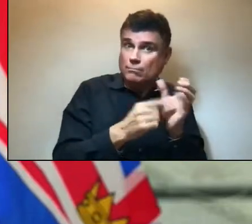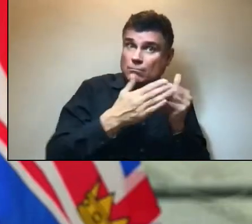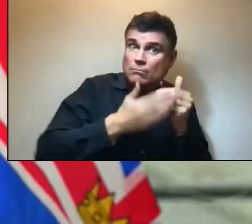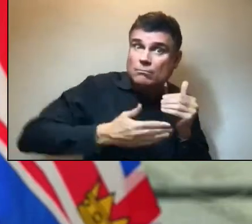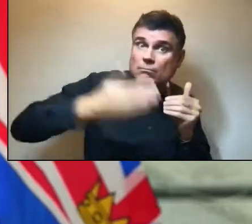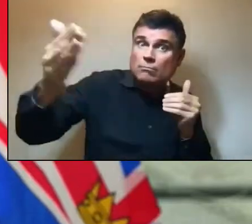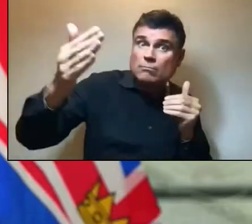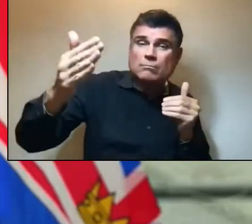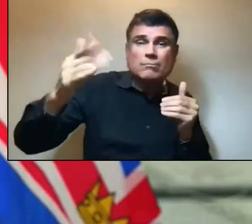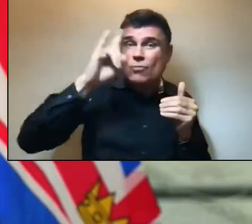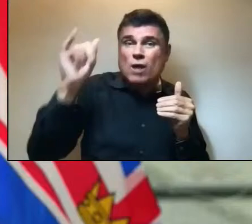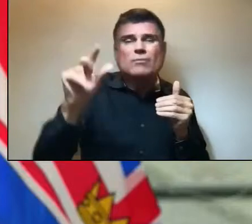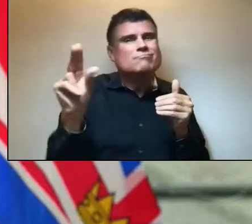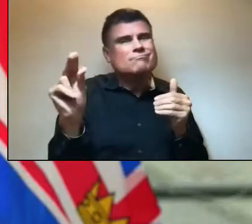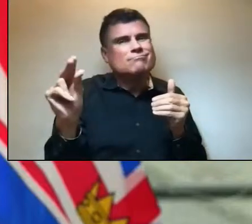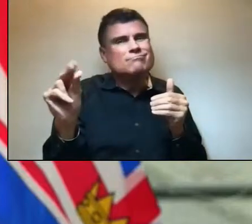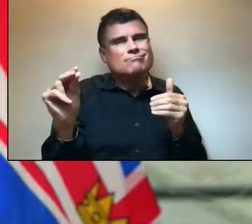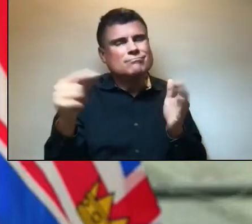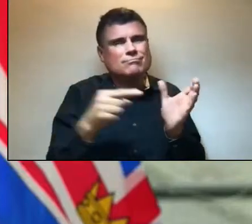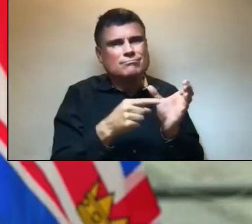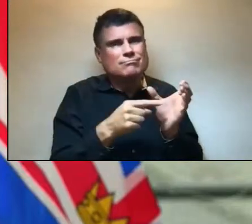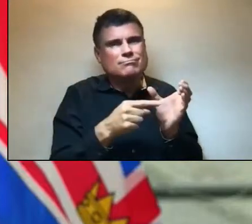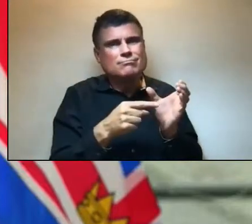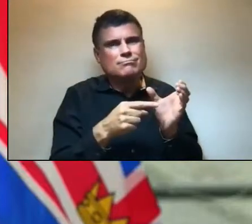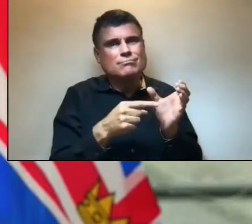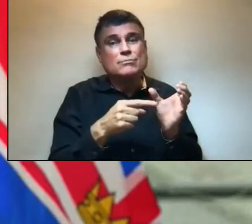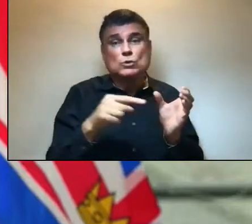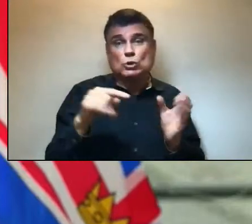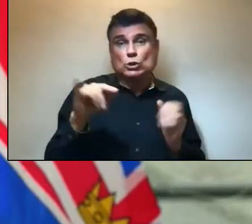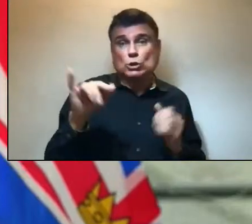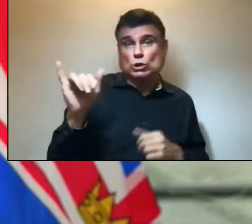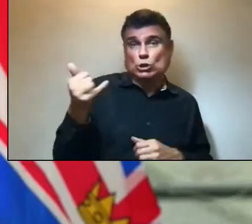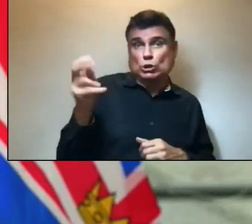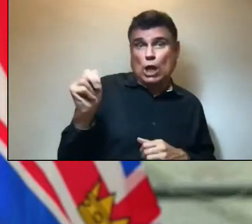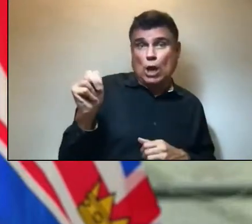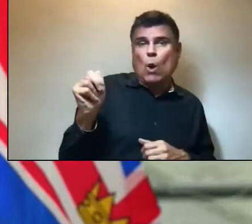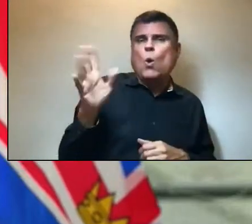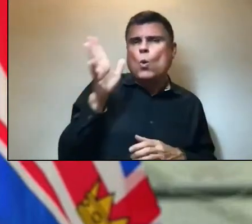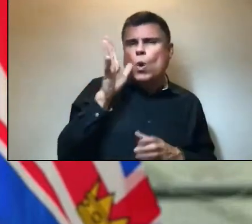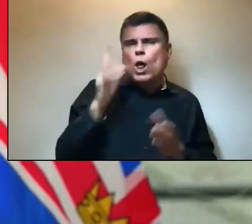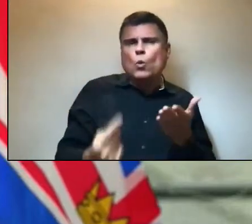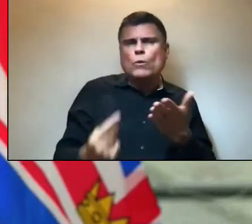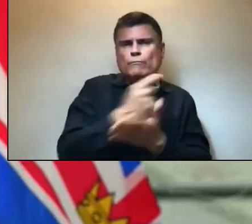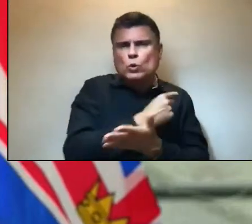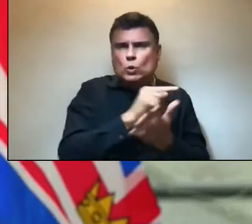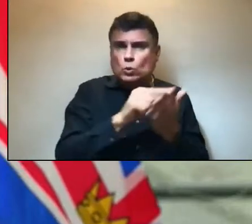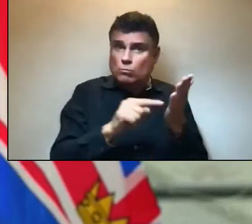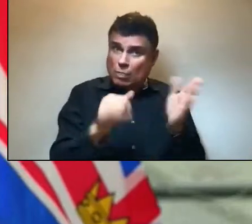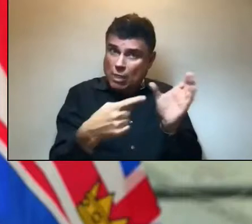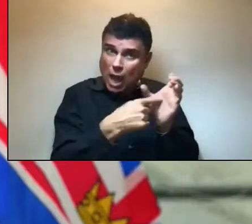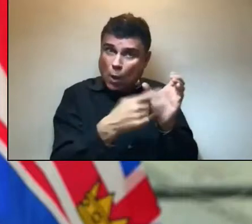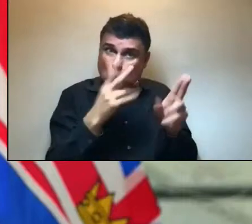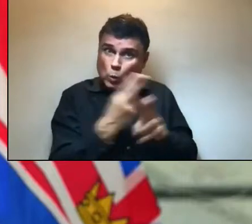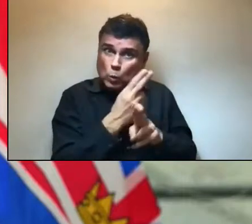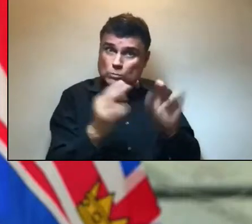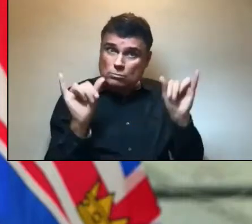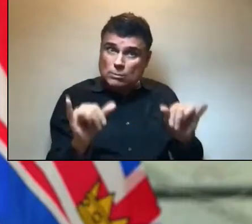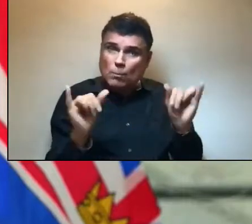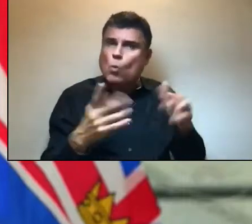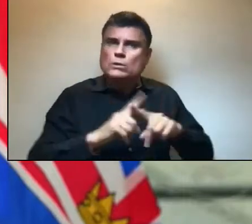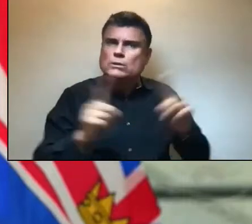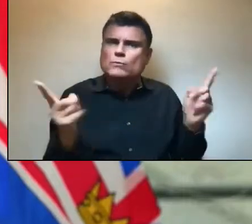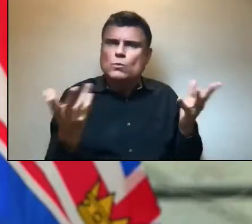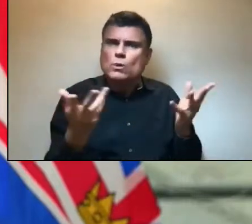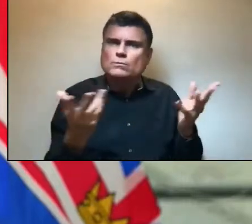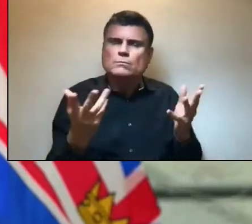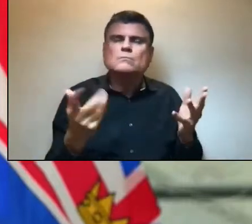are reassessing it in January, as you know. However, I do expect that it's going to be in place